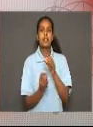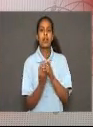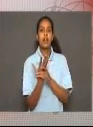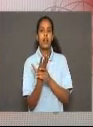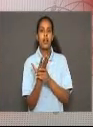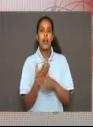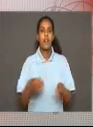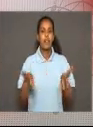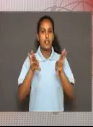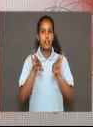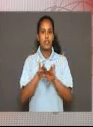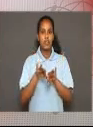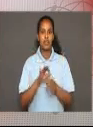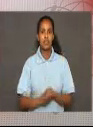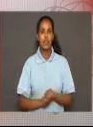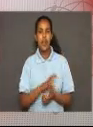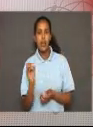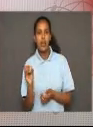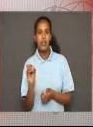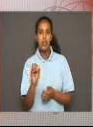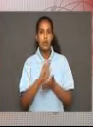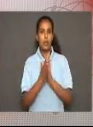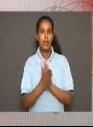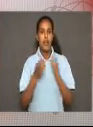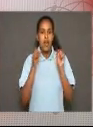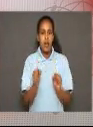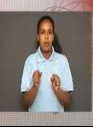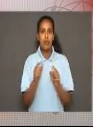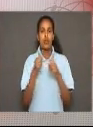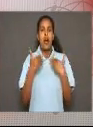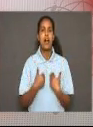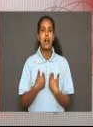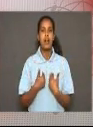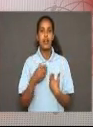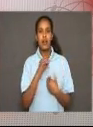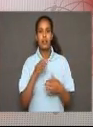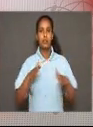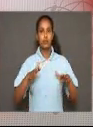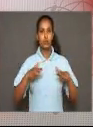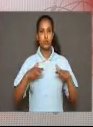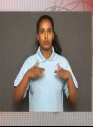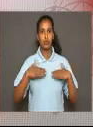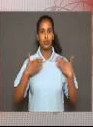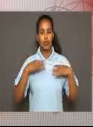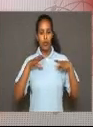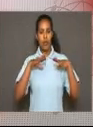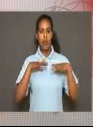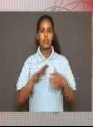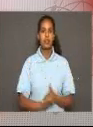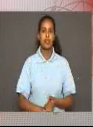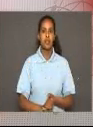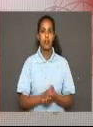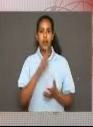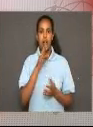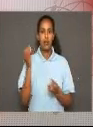resources available, and being able to have and enjoy leisure time